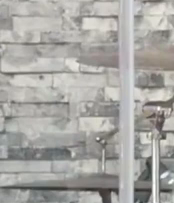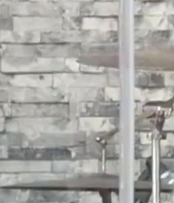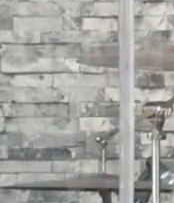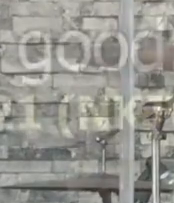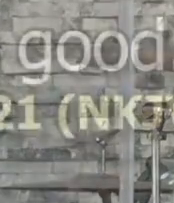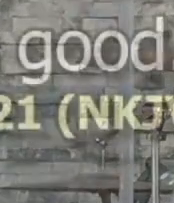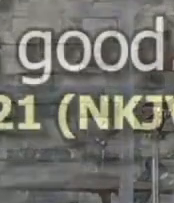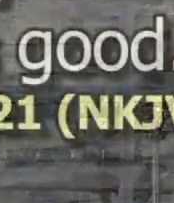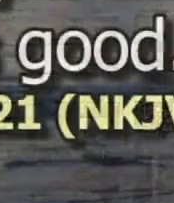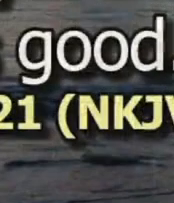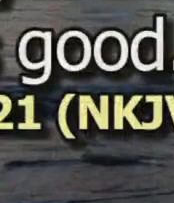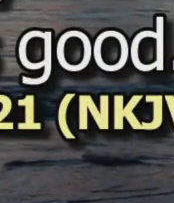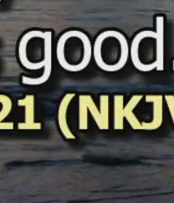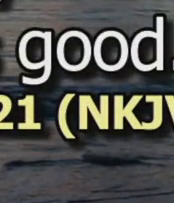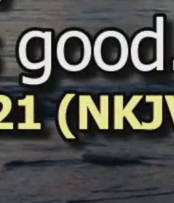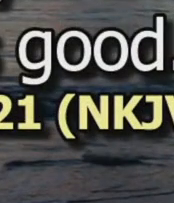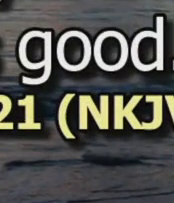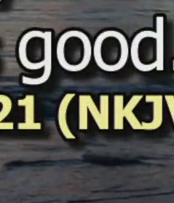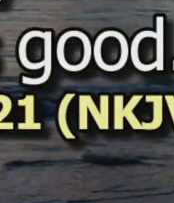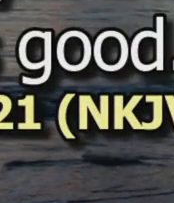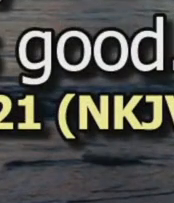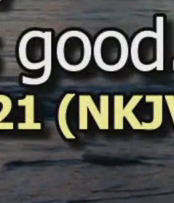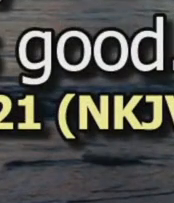parts for the sake of you studying it.